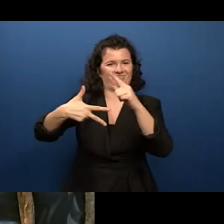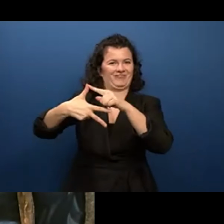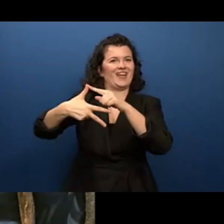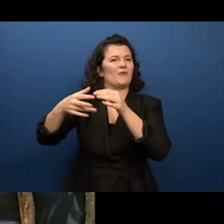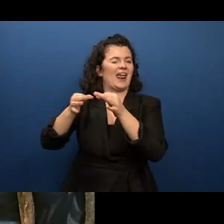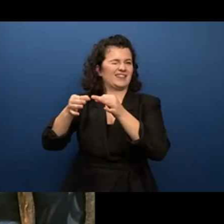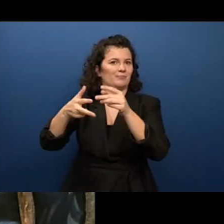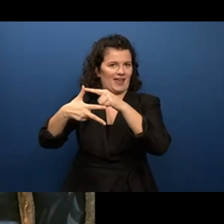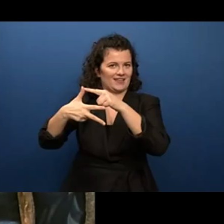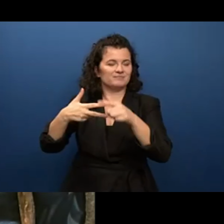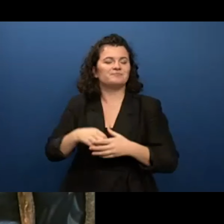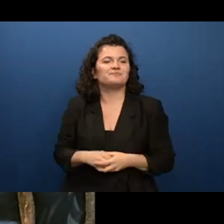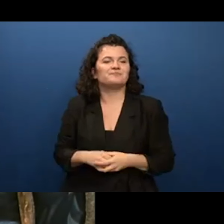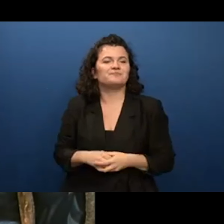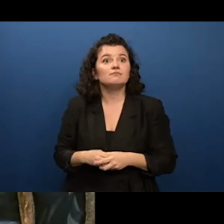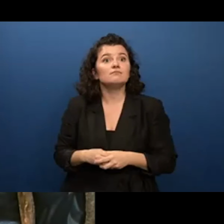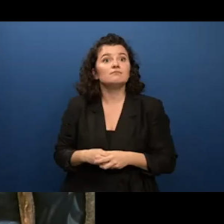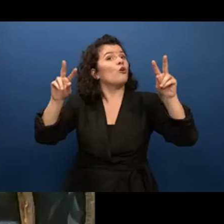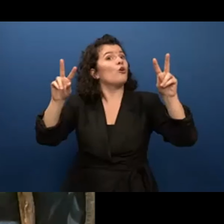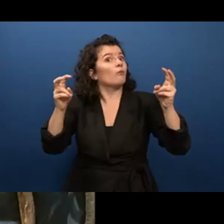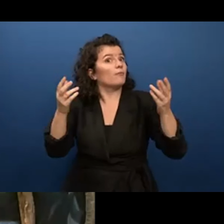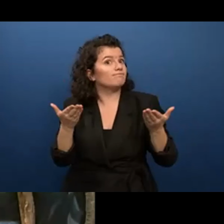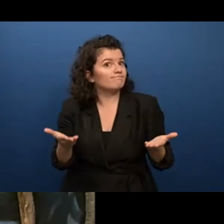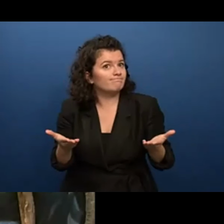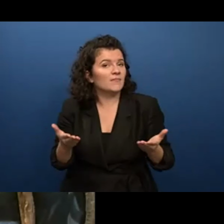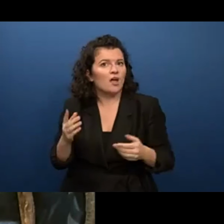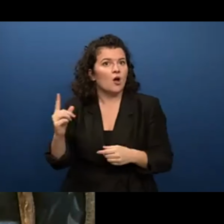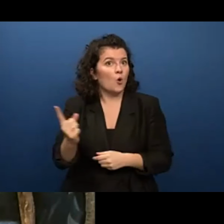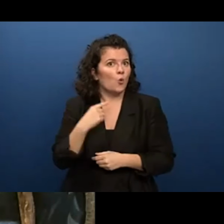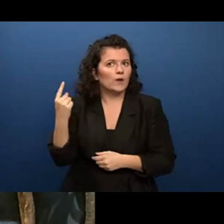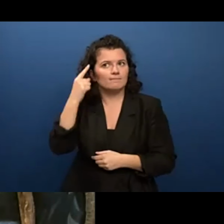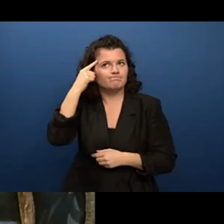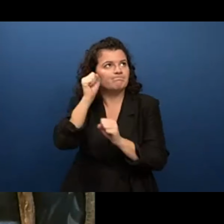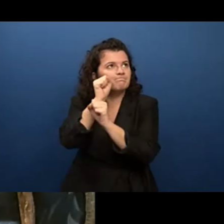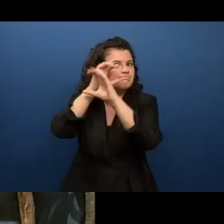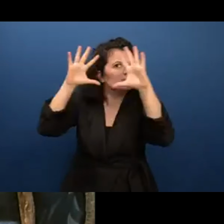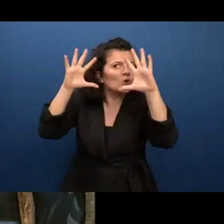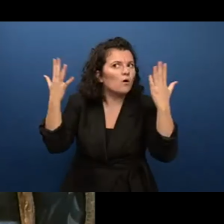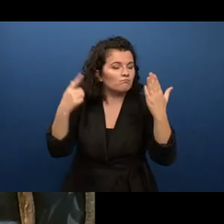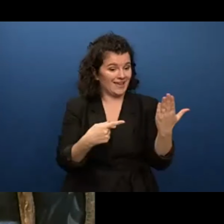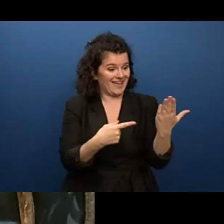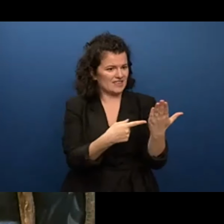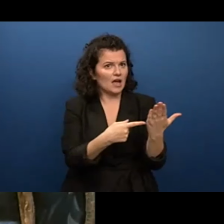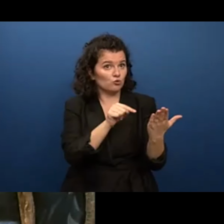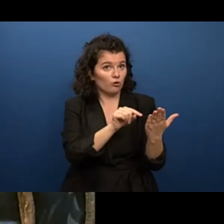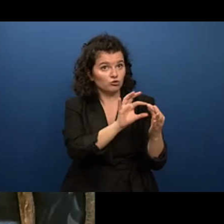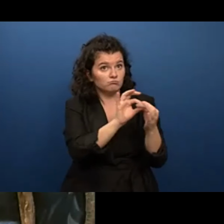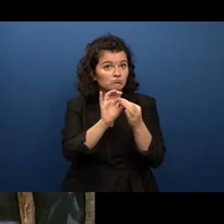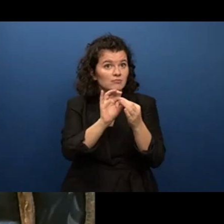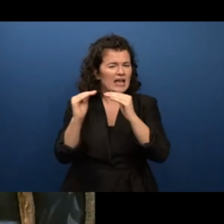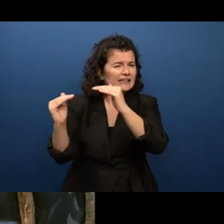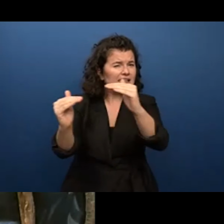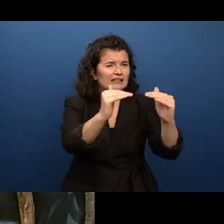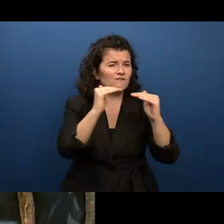So today's event, we're going to be questioning such ideas that technology is designed for all and is used